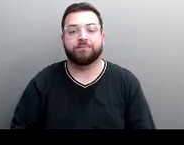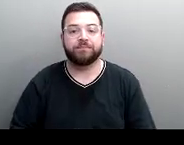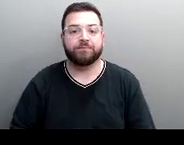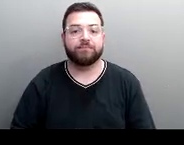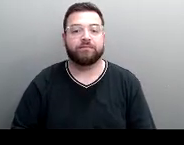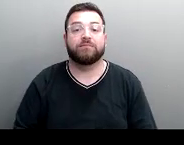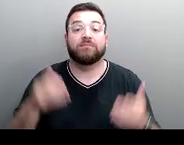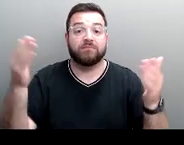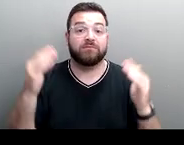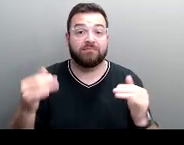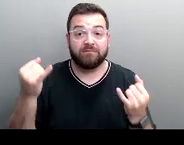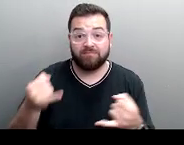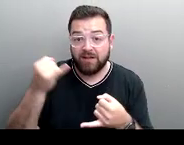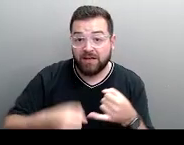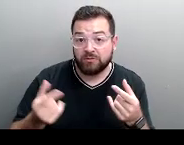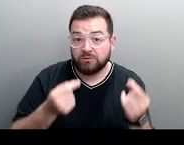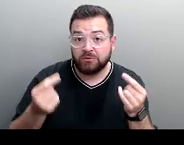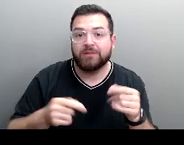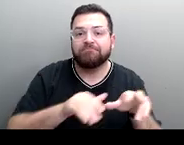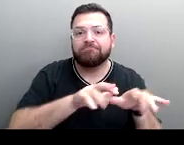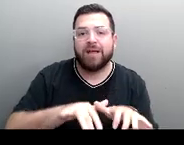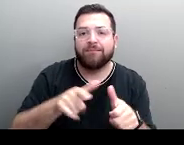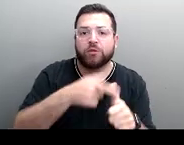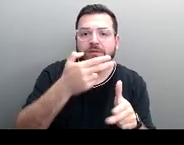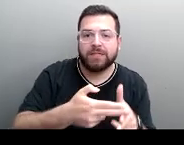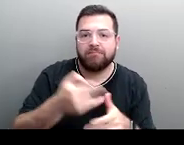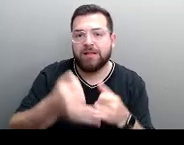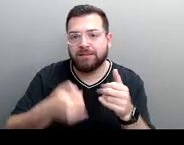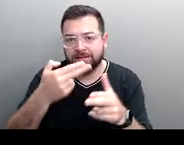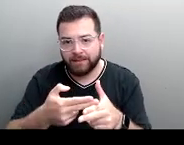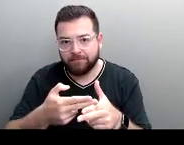And the last step is to type in your first and last name into the box,